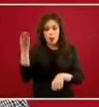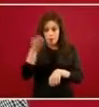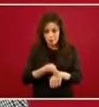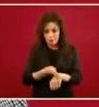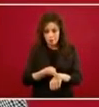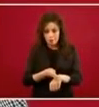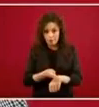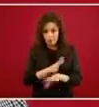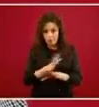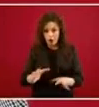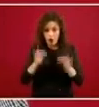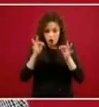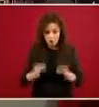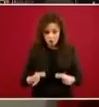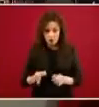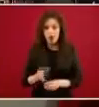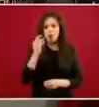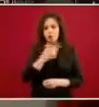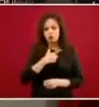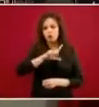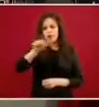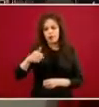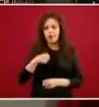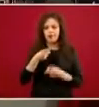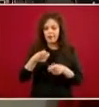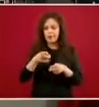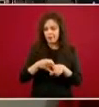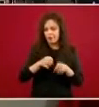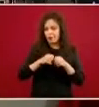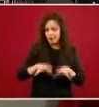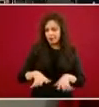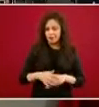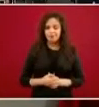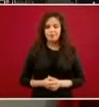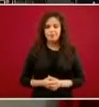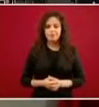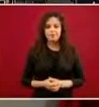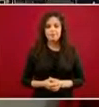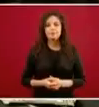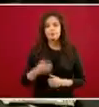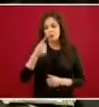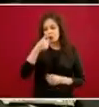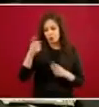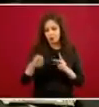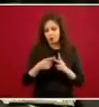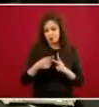qualified to implement this test, and I can present the information to you tomorrow if you want.